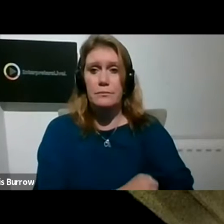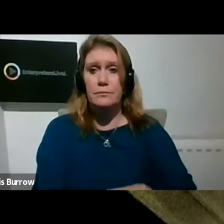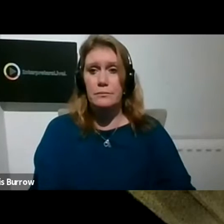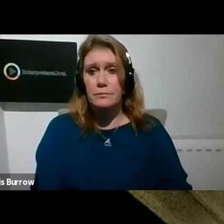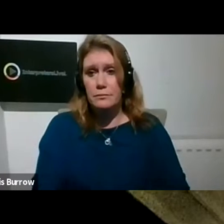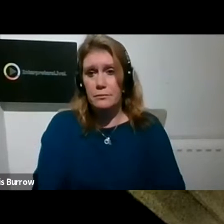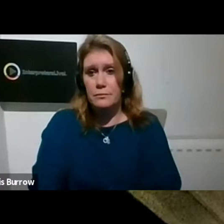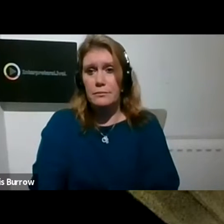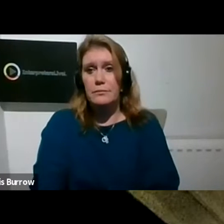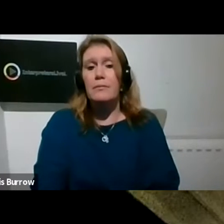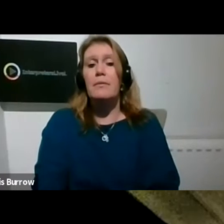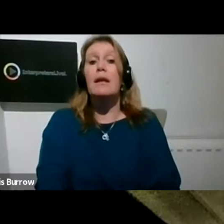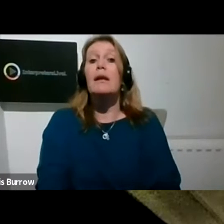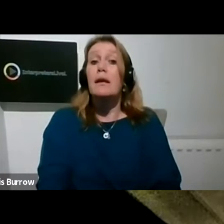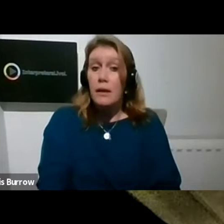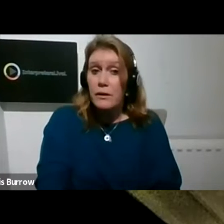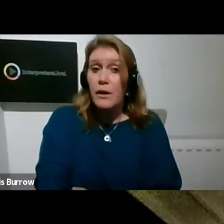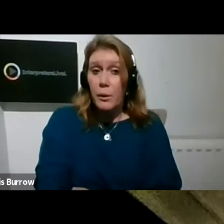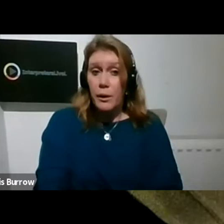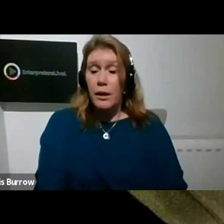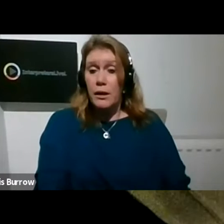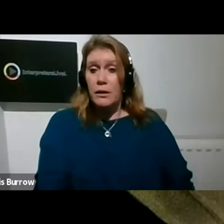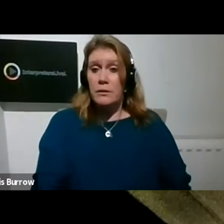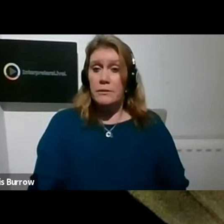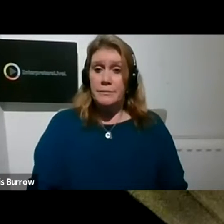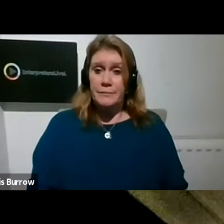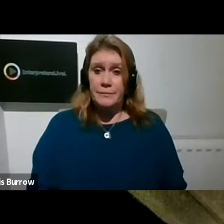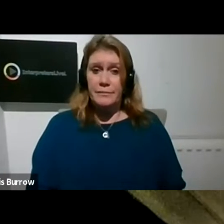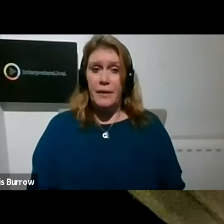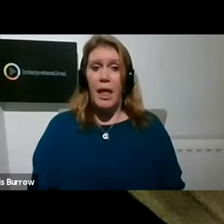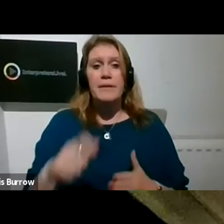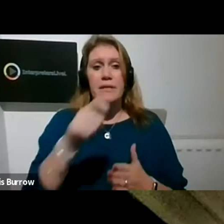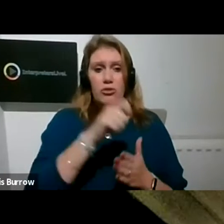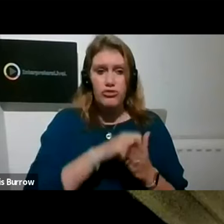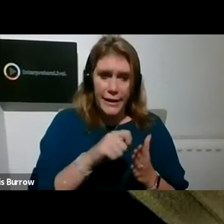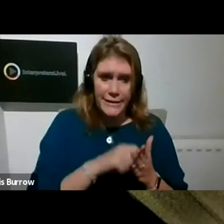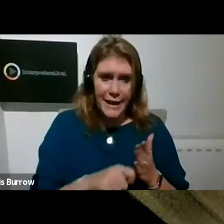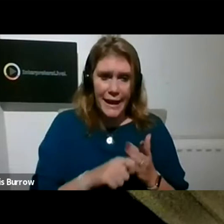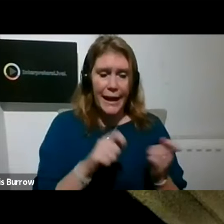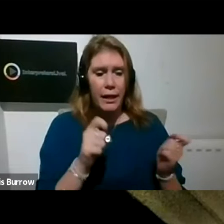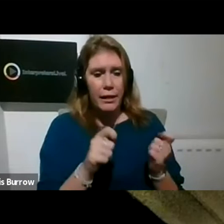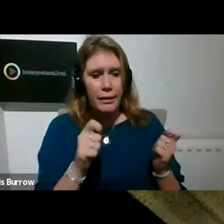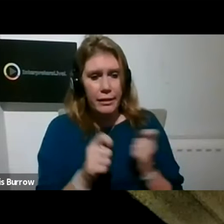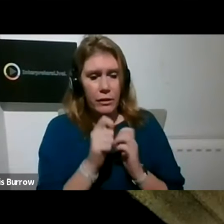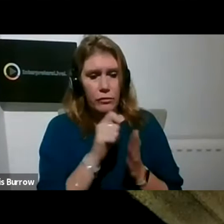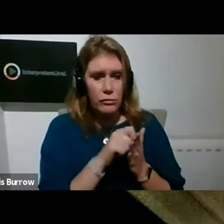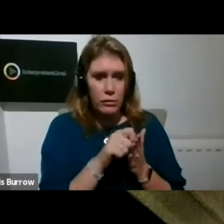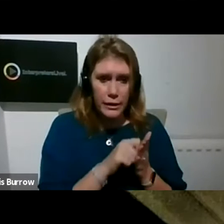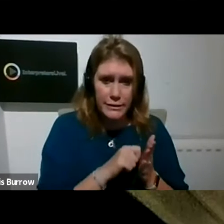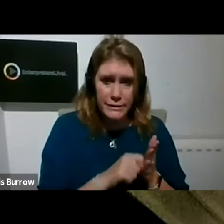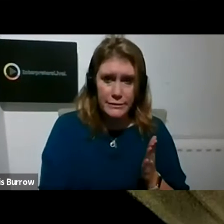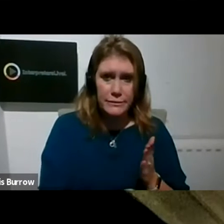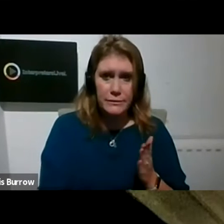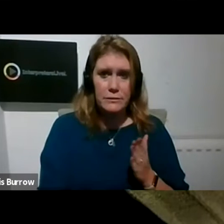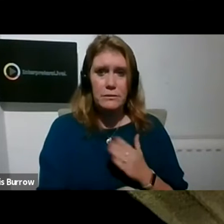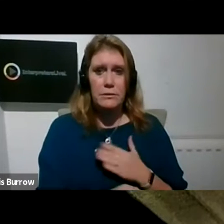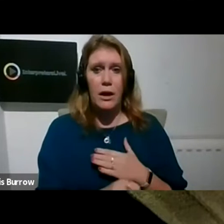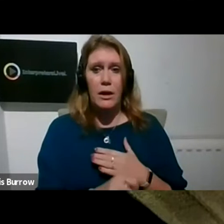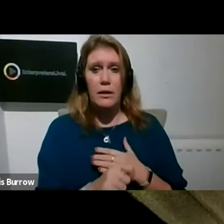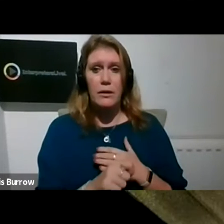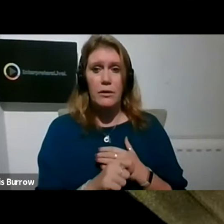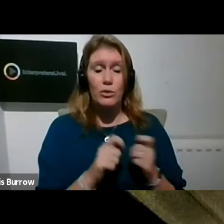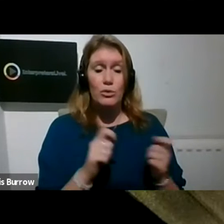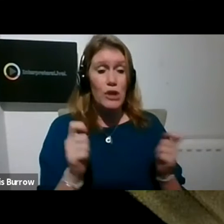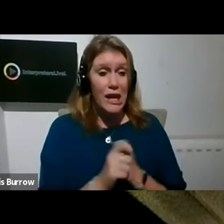So obviously there was a sort of writing and rewriting process for it to be an online piece, and